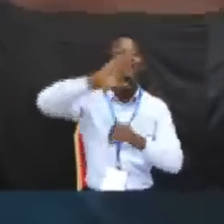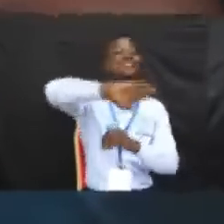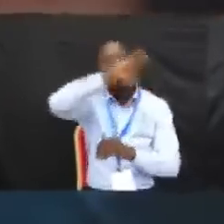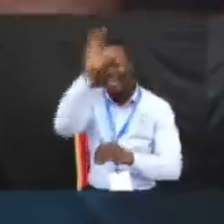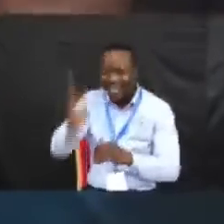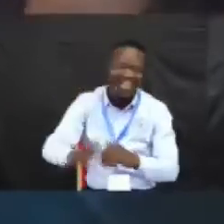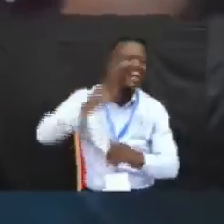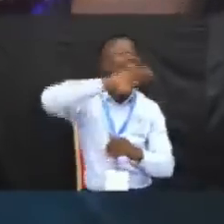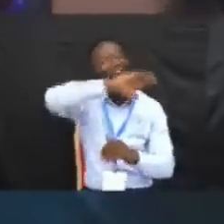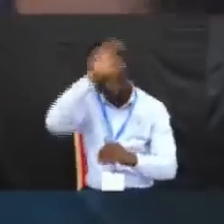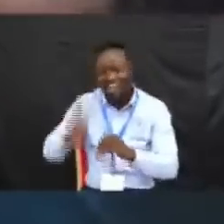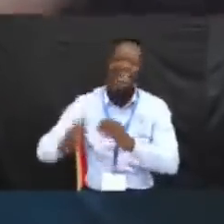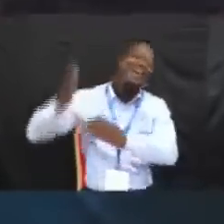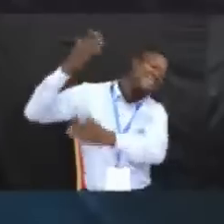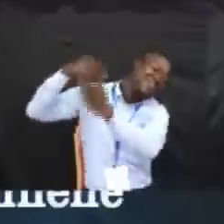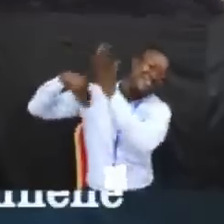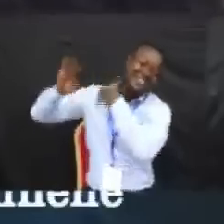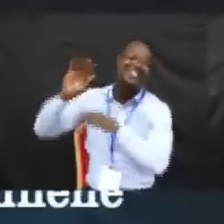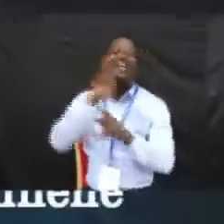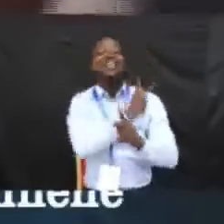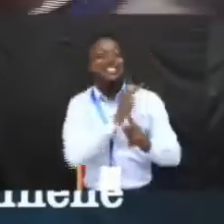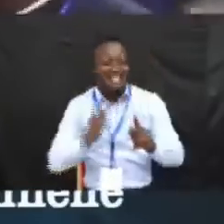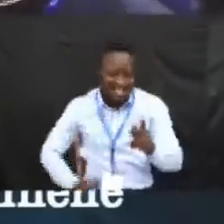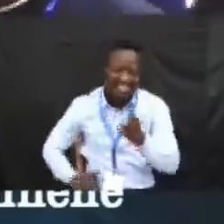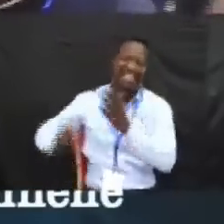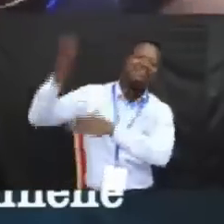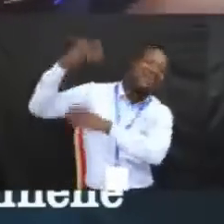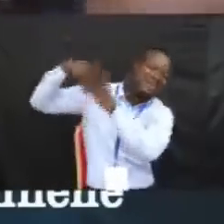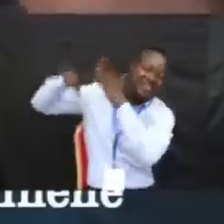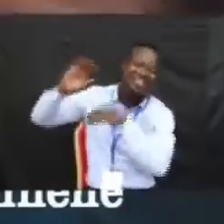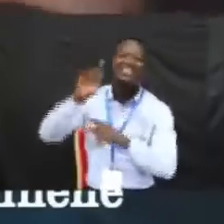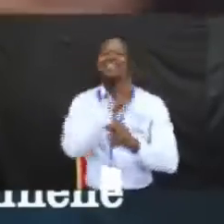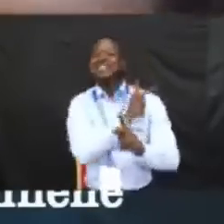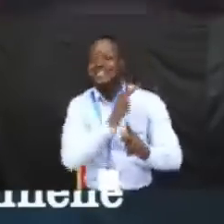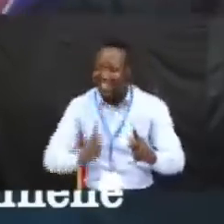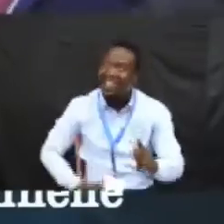to reach. There is something